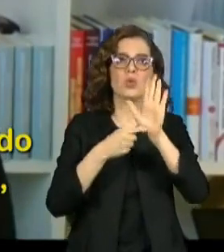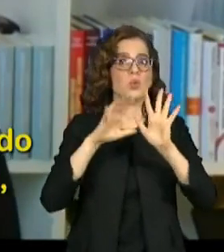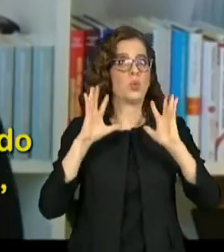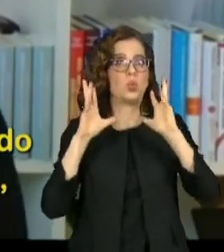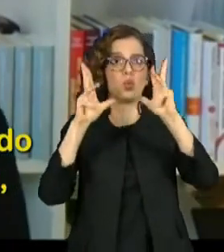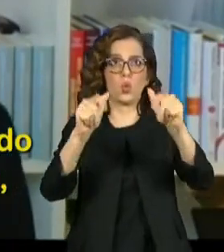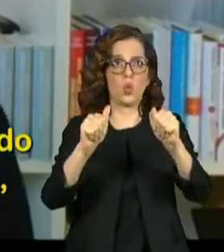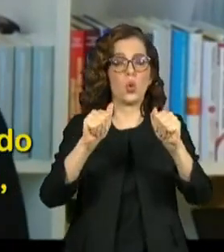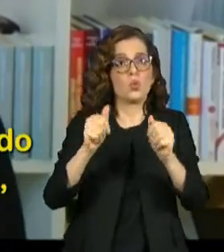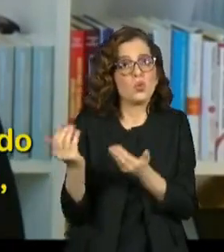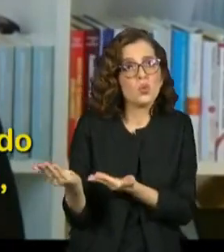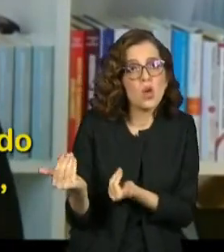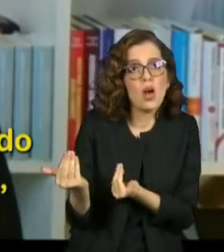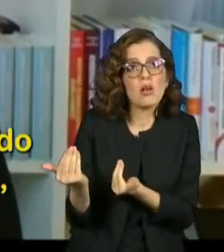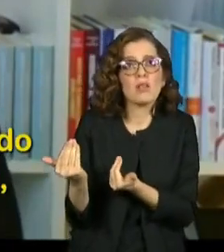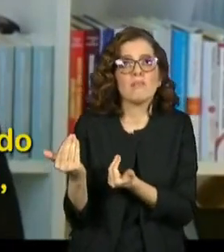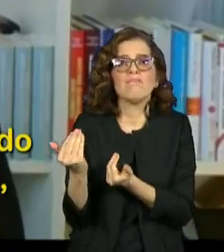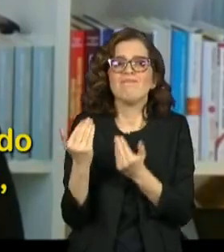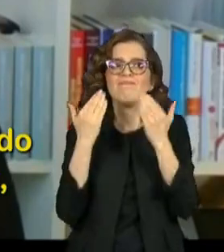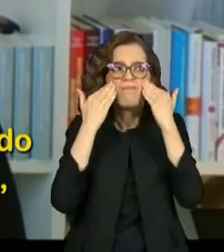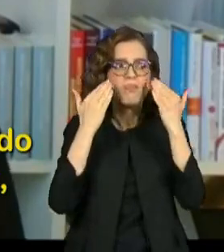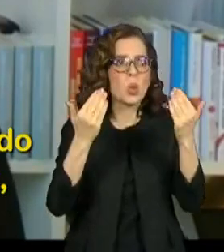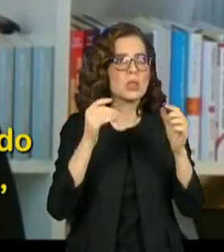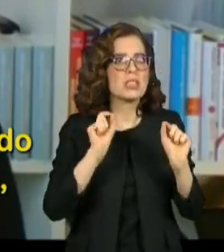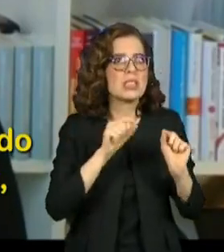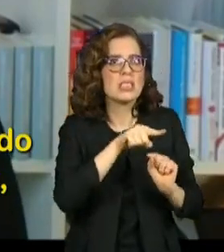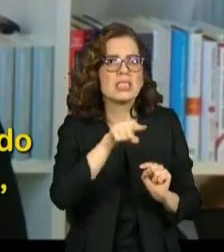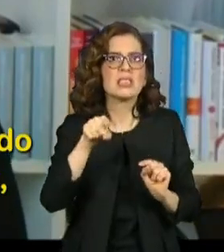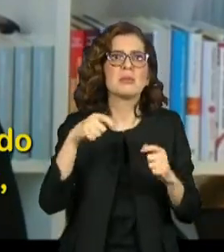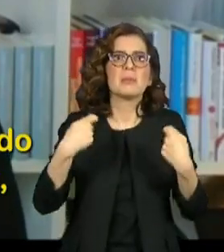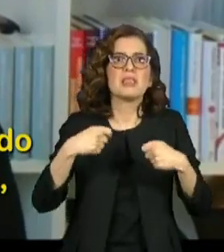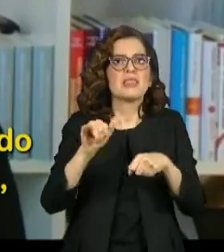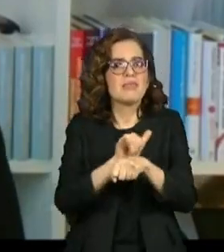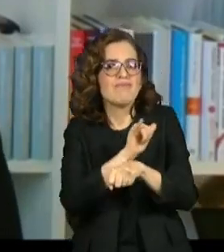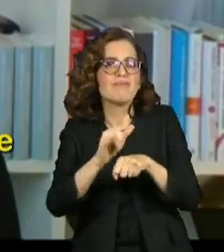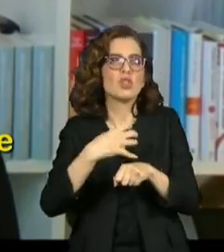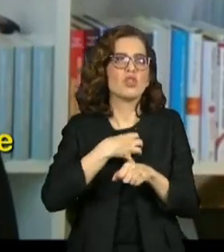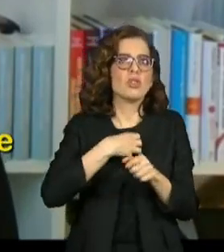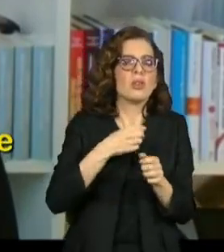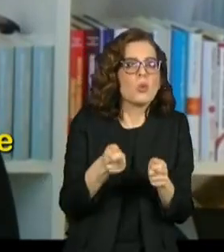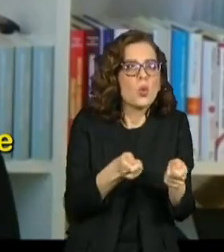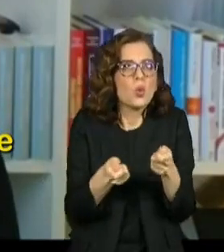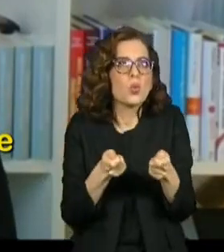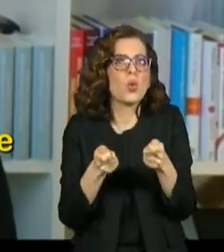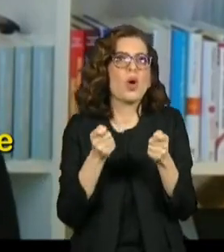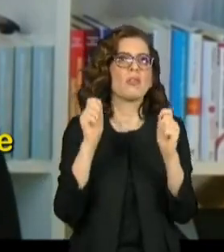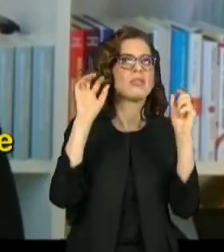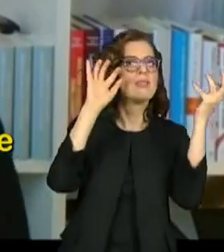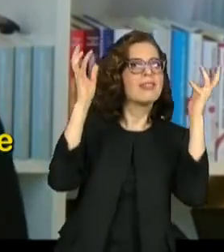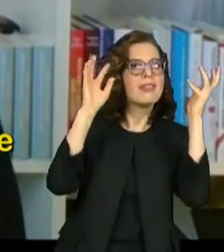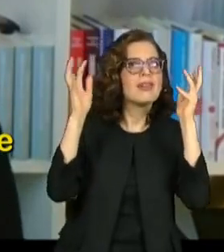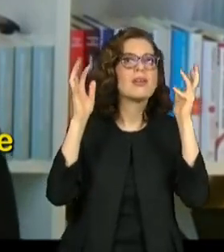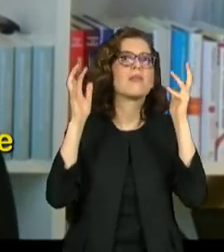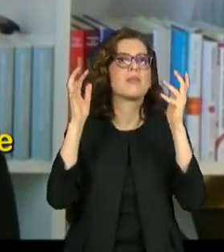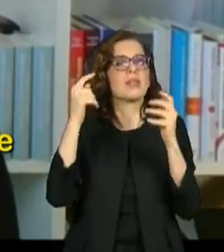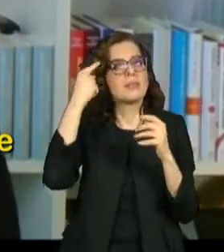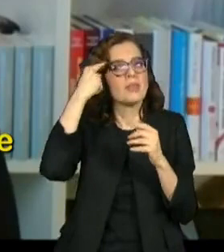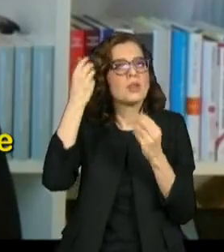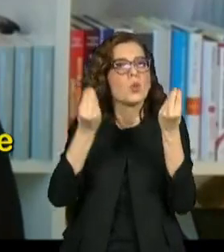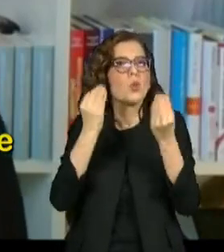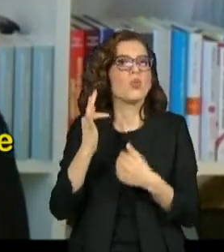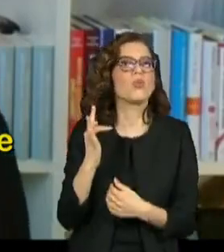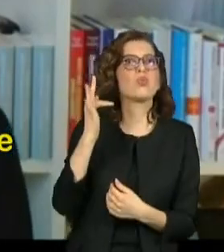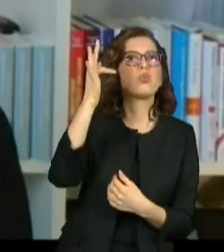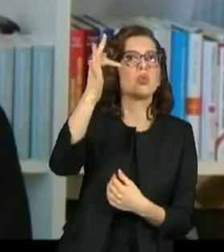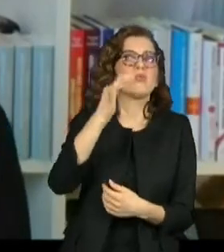young people are at the forefront of demanding improvements on the climate. And many of them genuinely fear